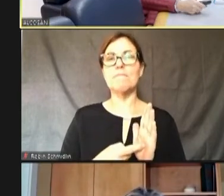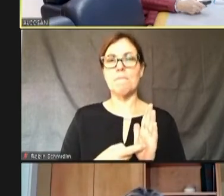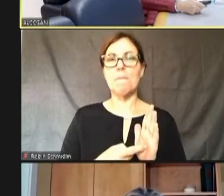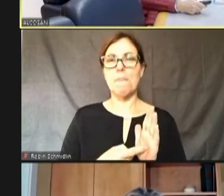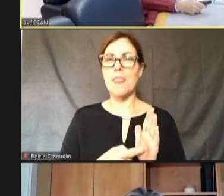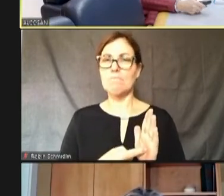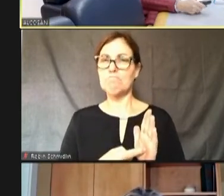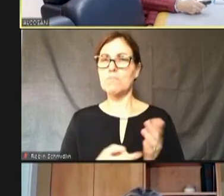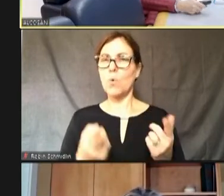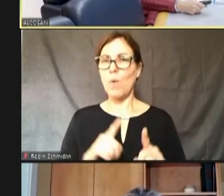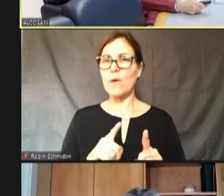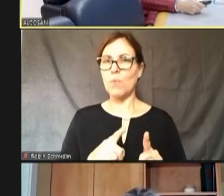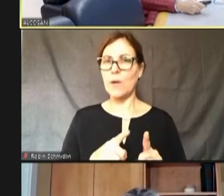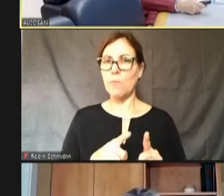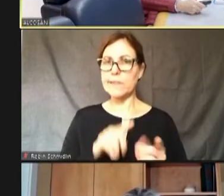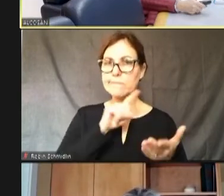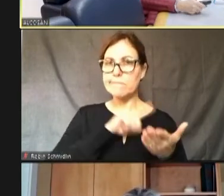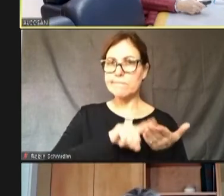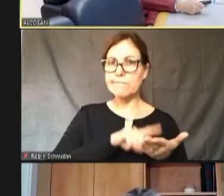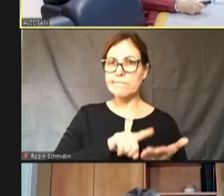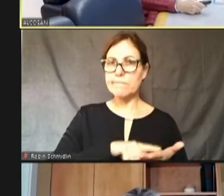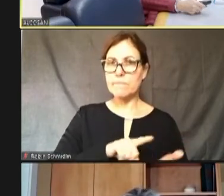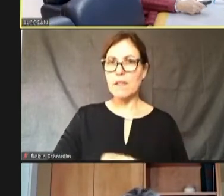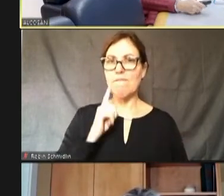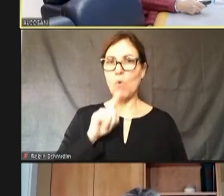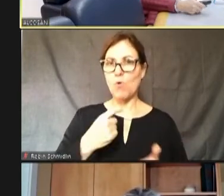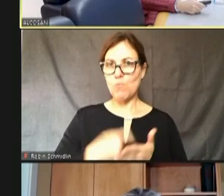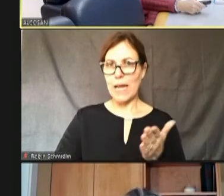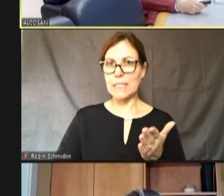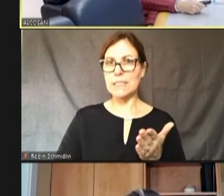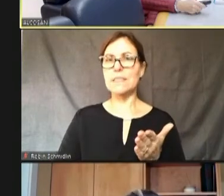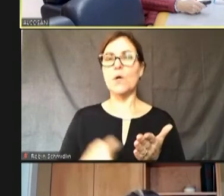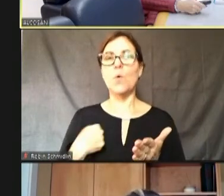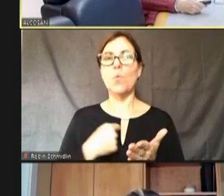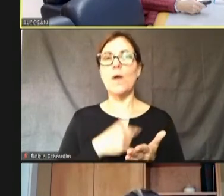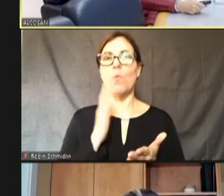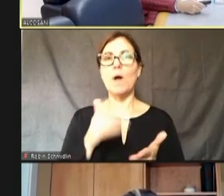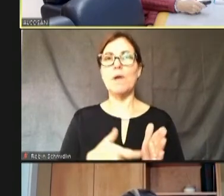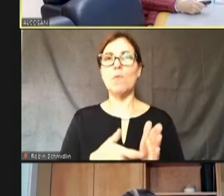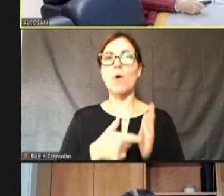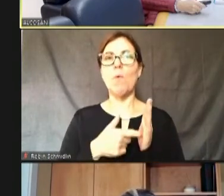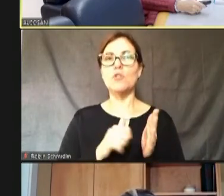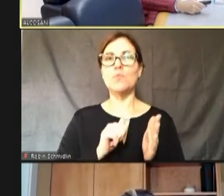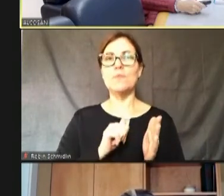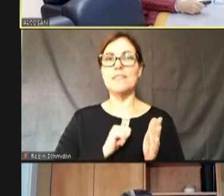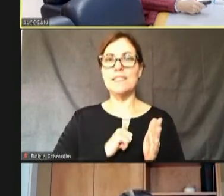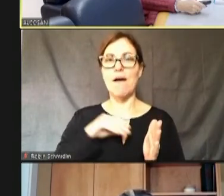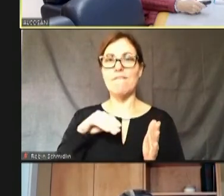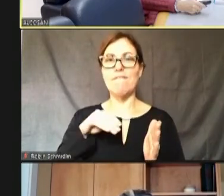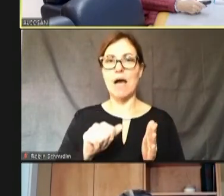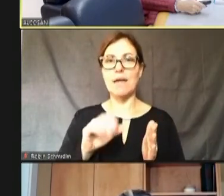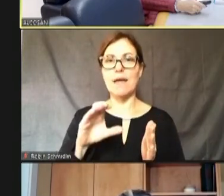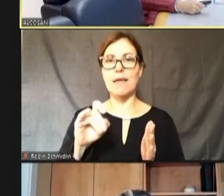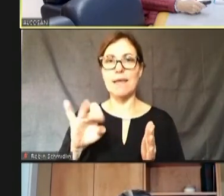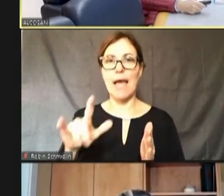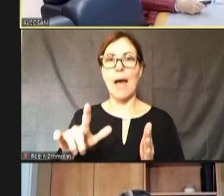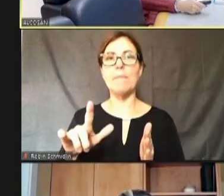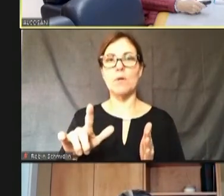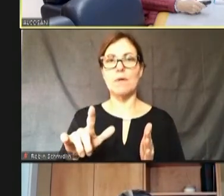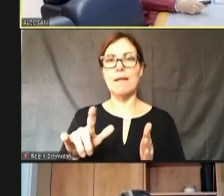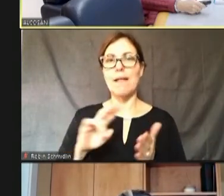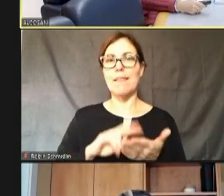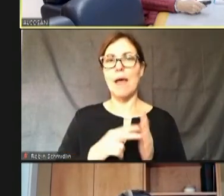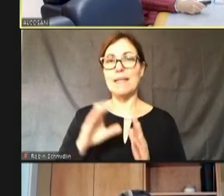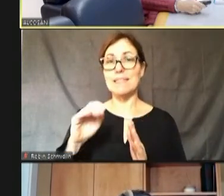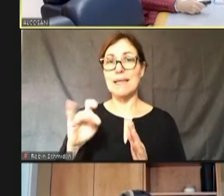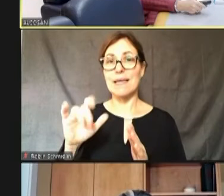study. We are going to be required to self-fund capital. That's capital that's not being